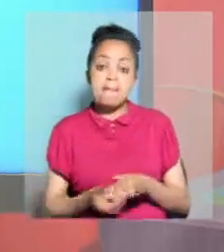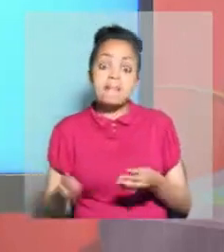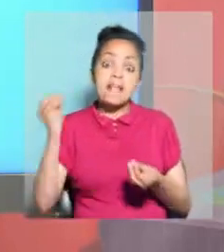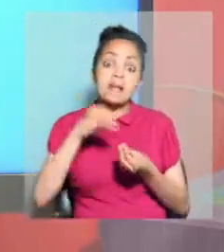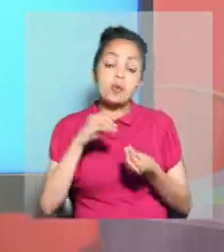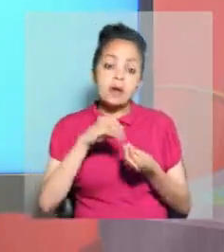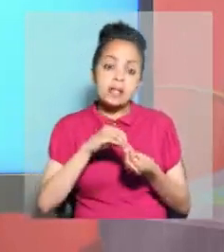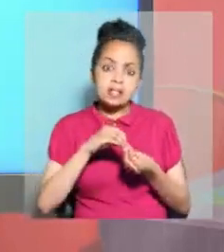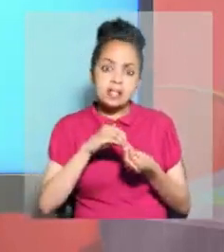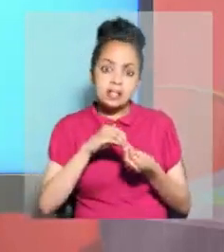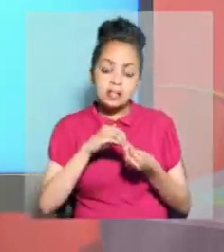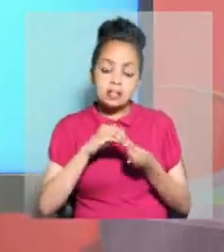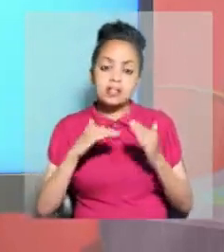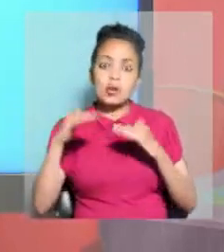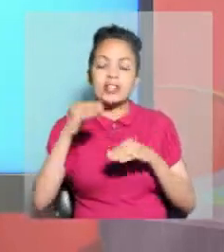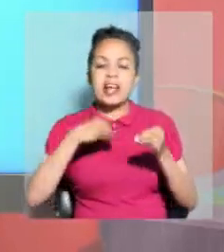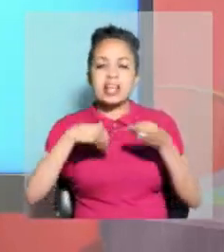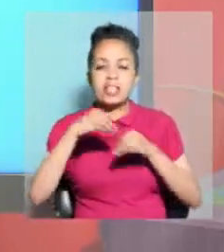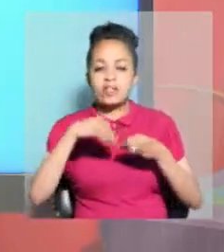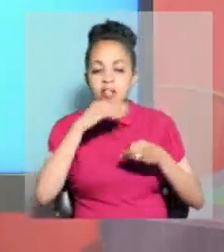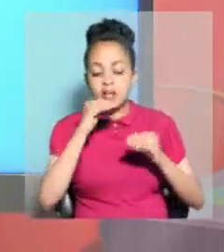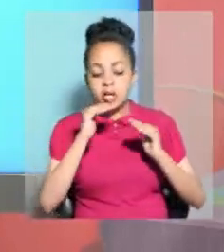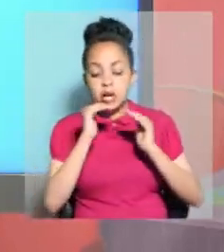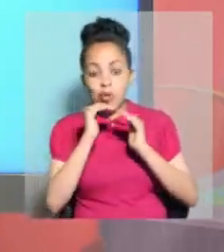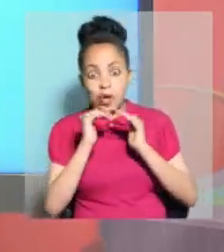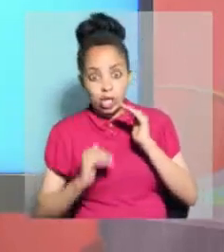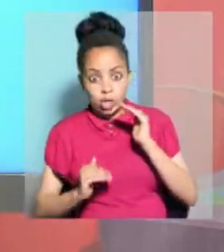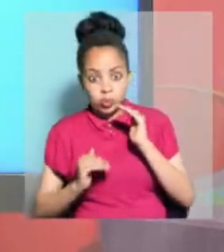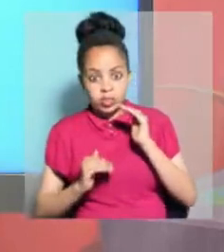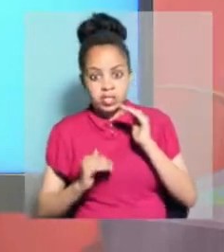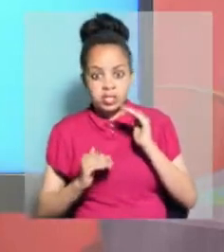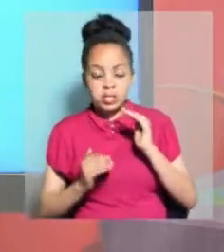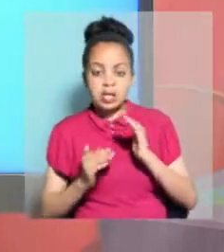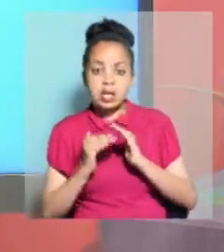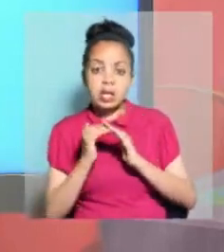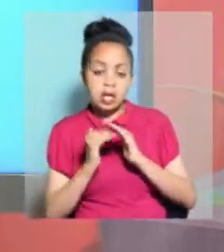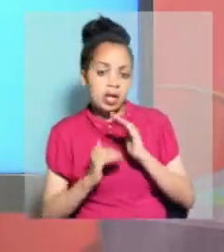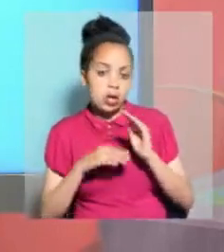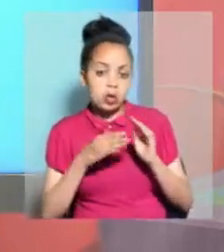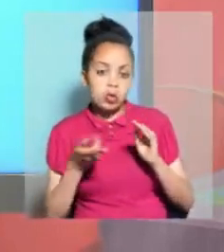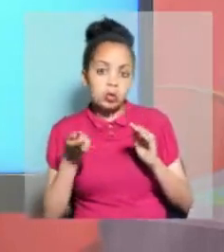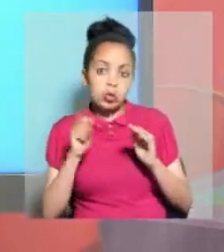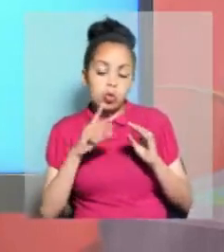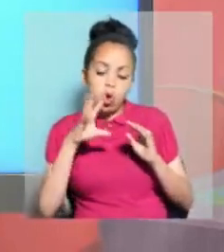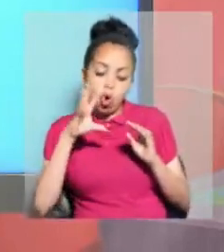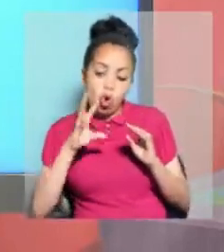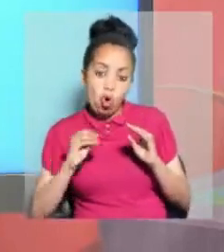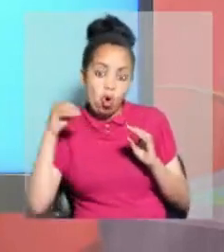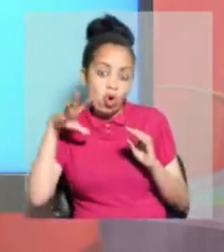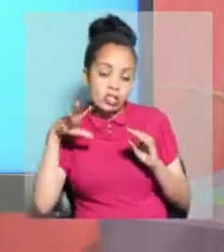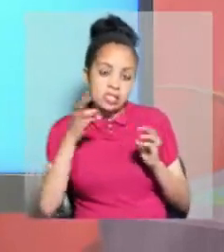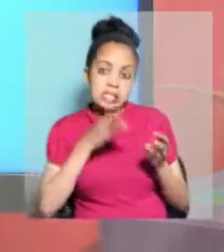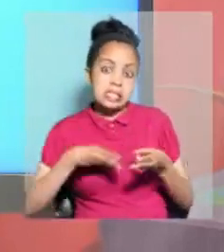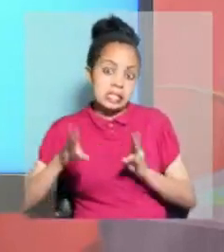increasing the rate, activating, and again reducing the rate, deactivating, or on system.